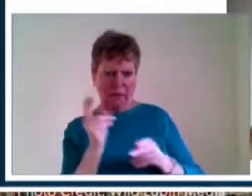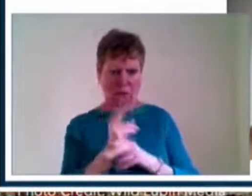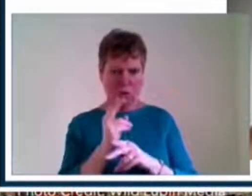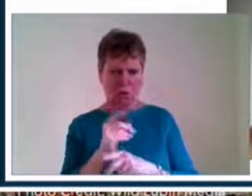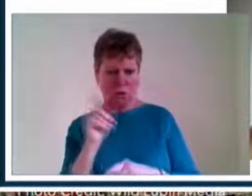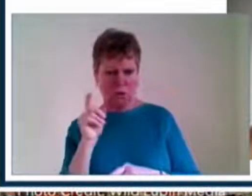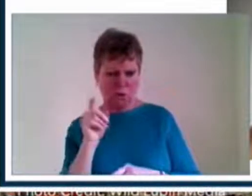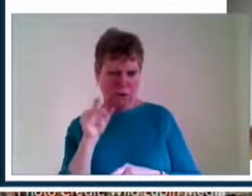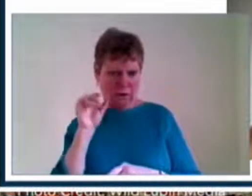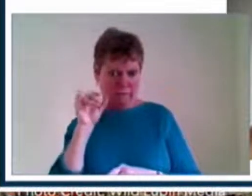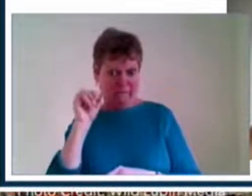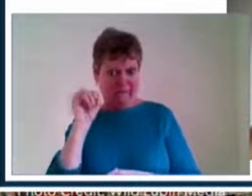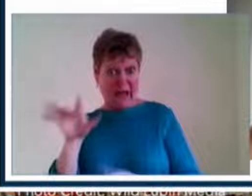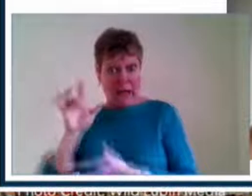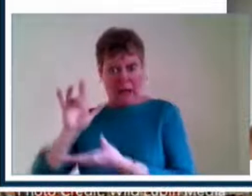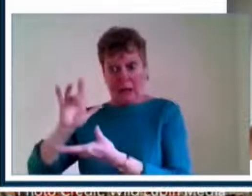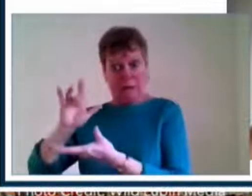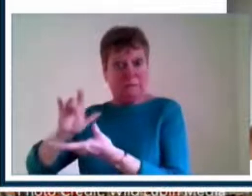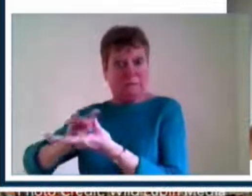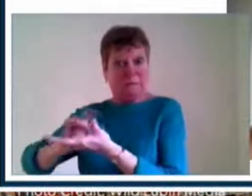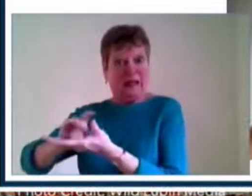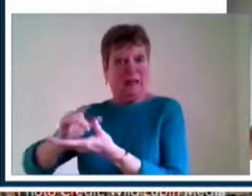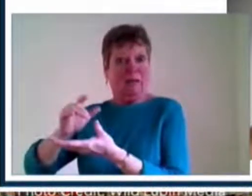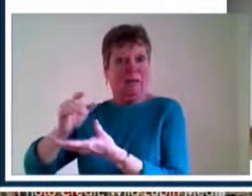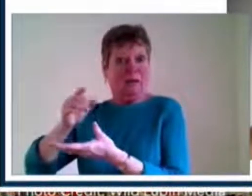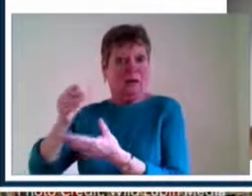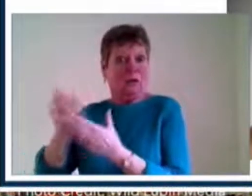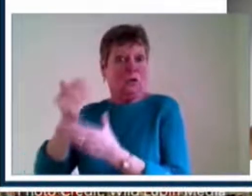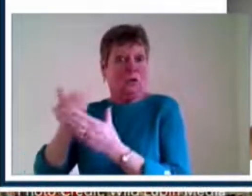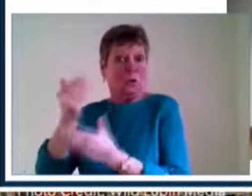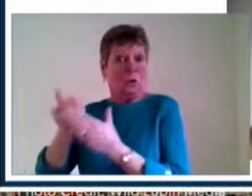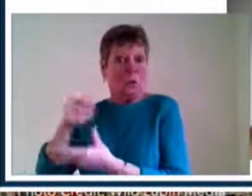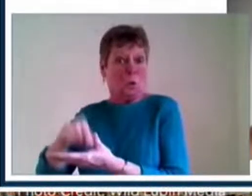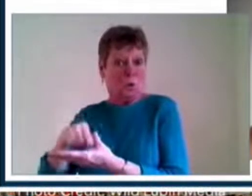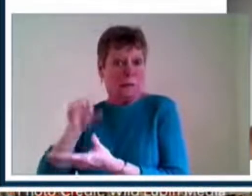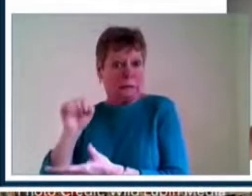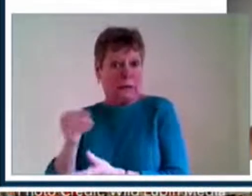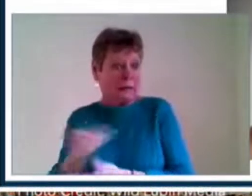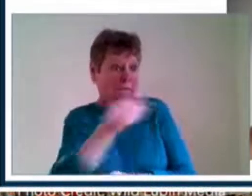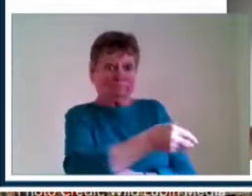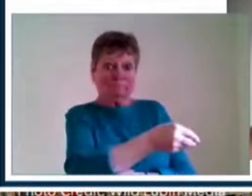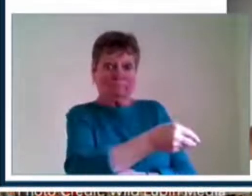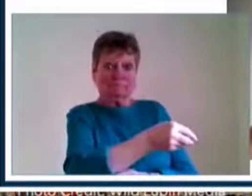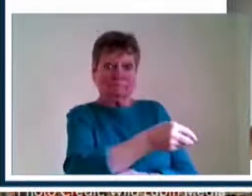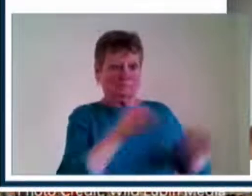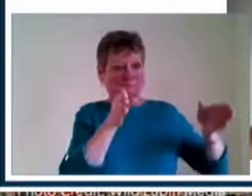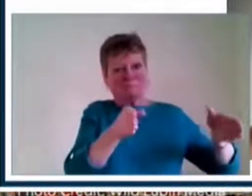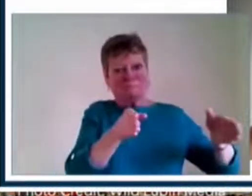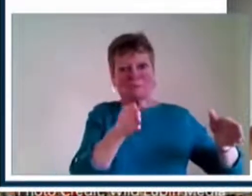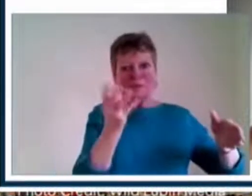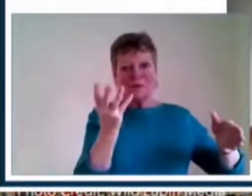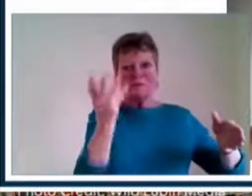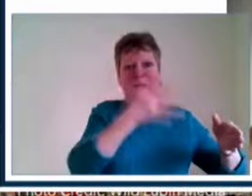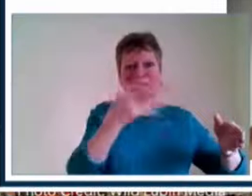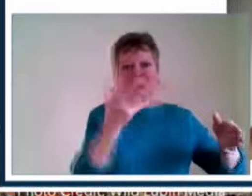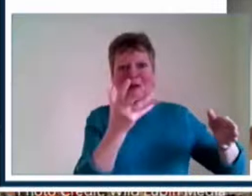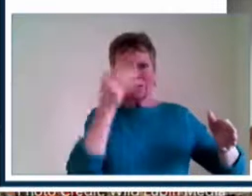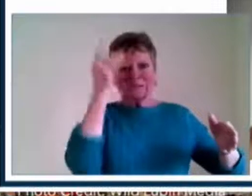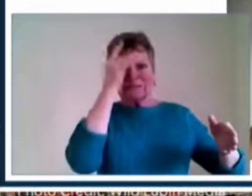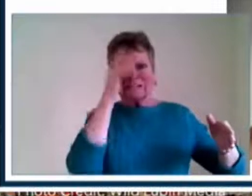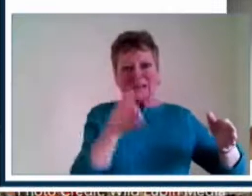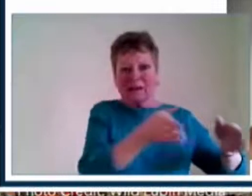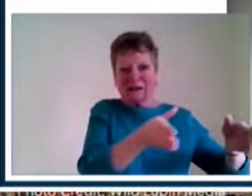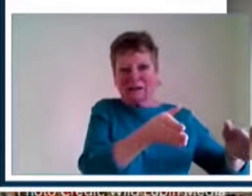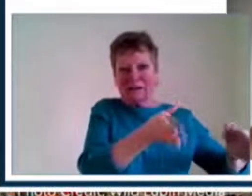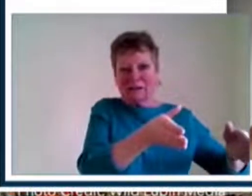from this new treatment. And there's other ones coming down the pipe as well. So we're very close to actually